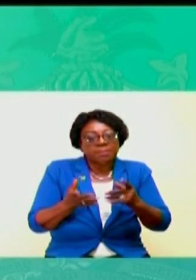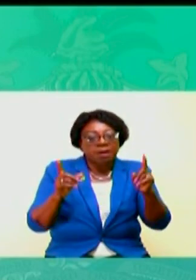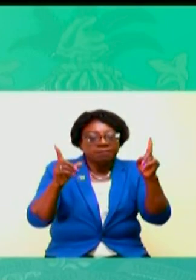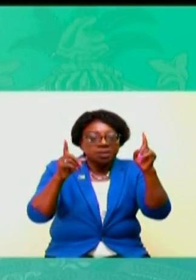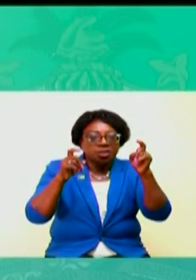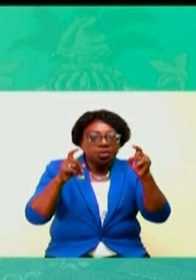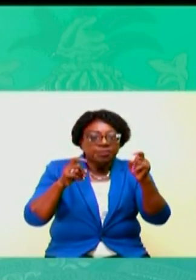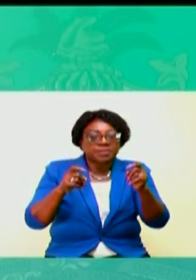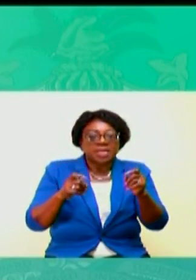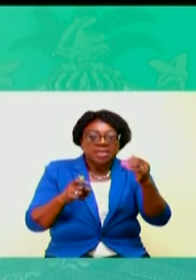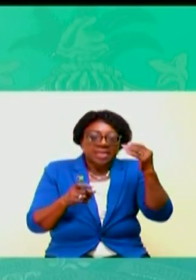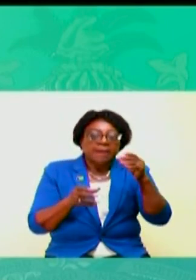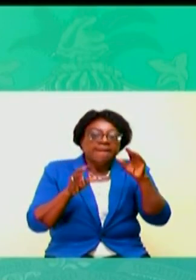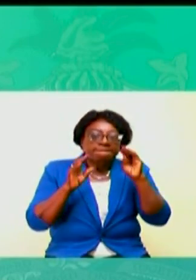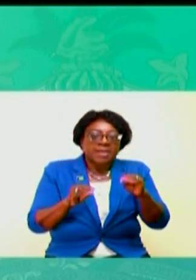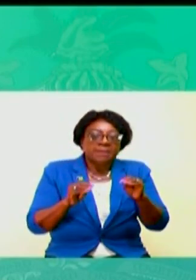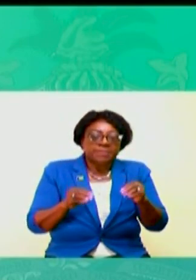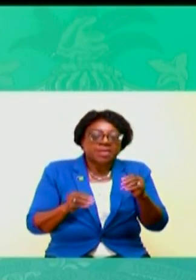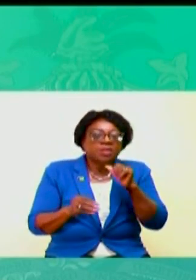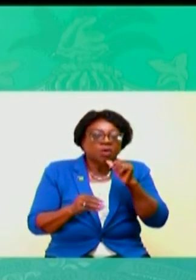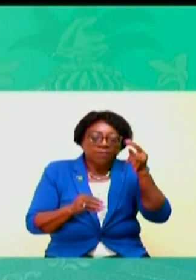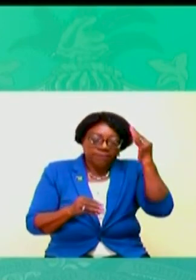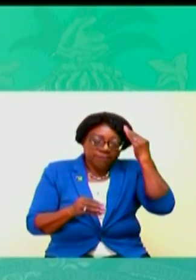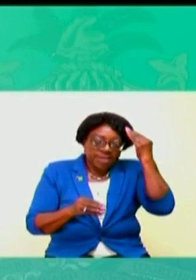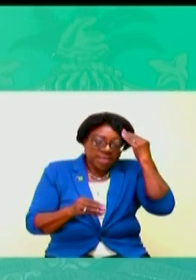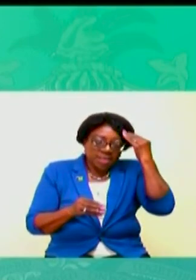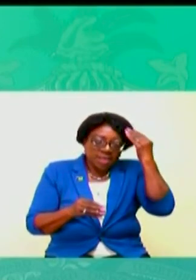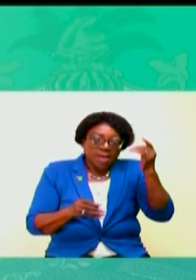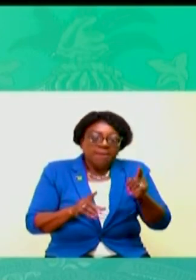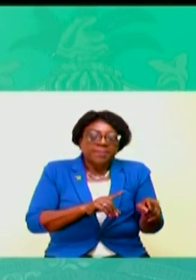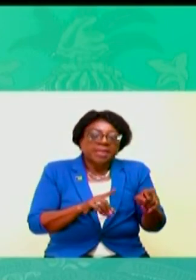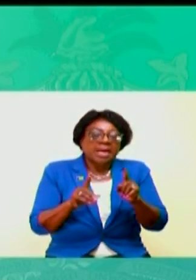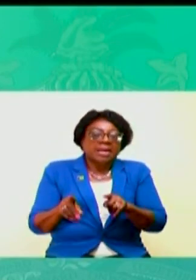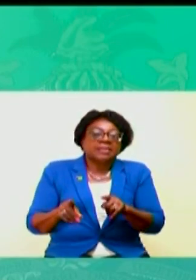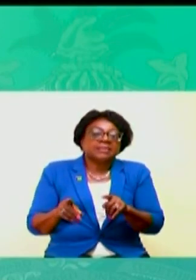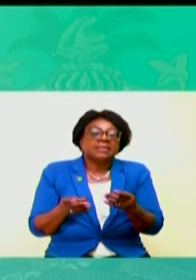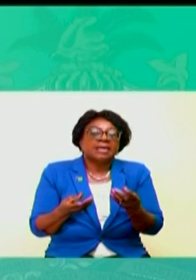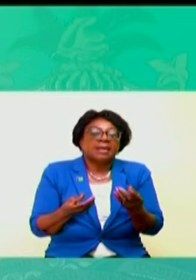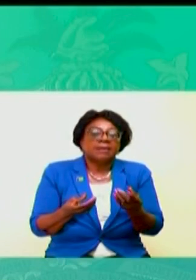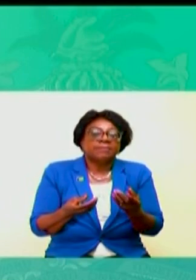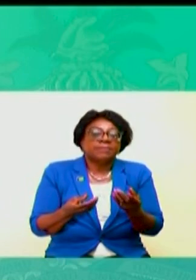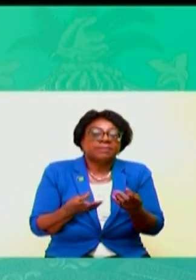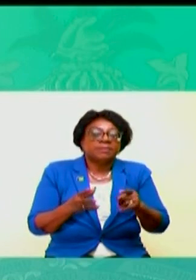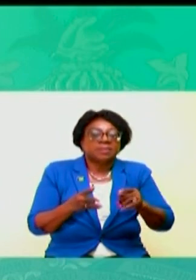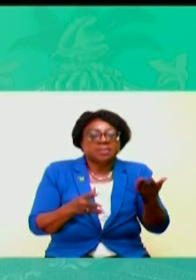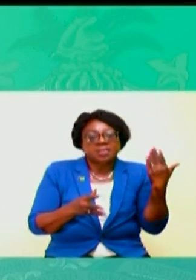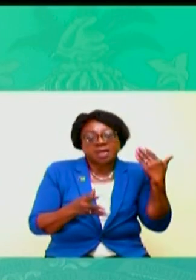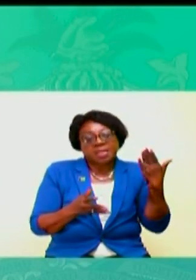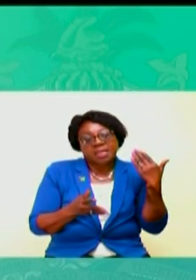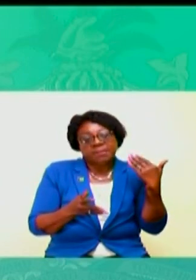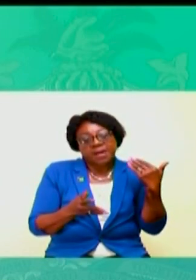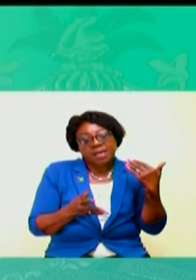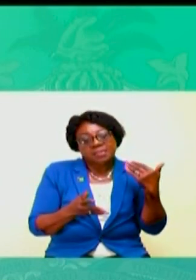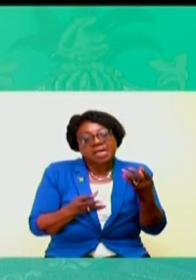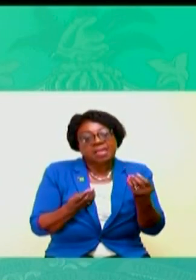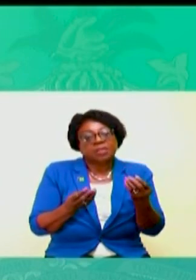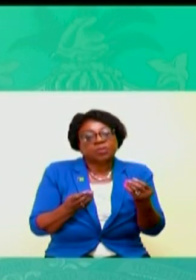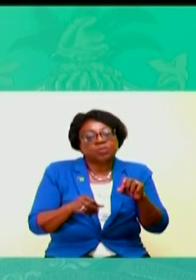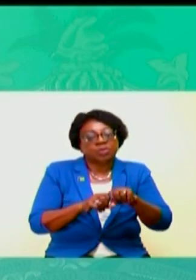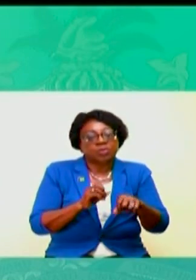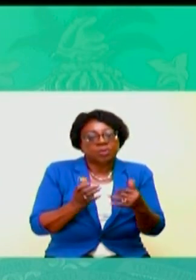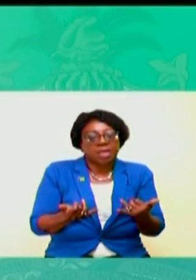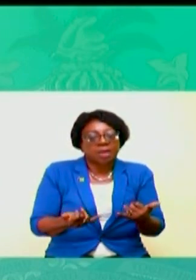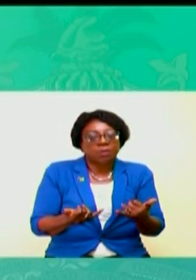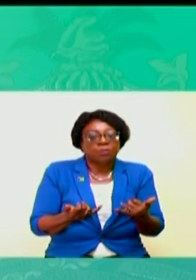too familiar. As I have done in the past, I will do so for persons unfamiliar with various